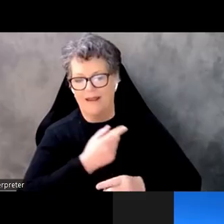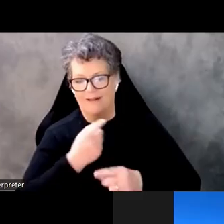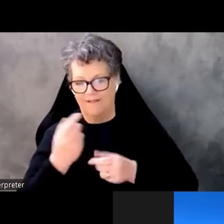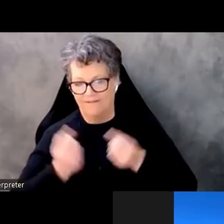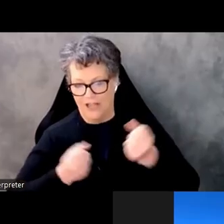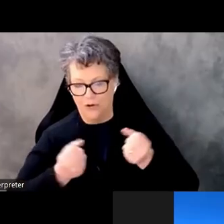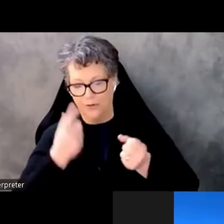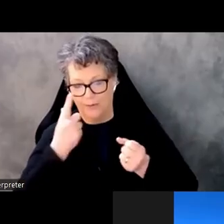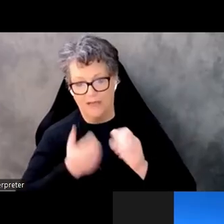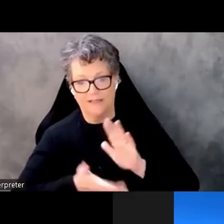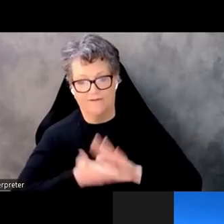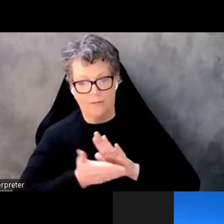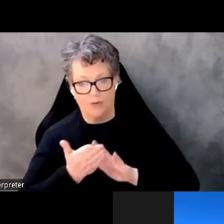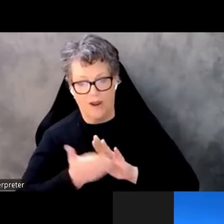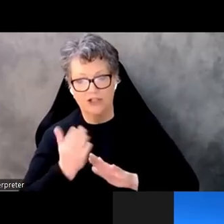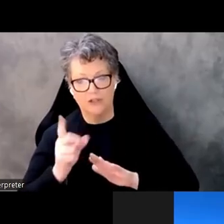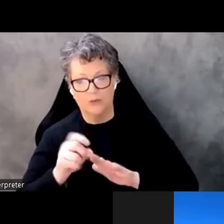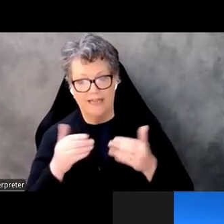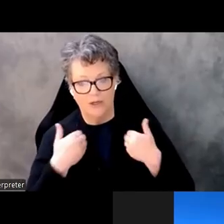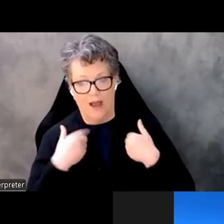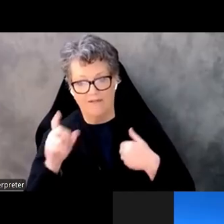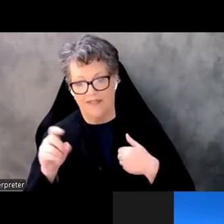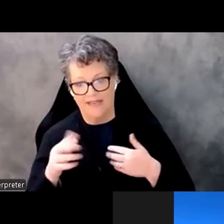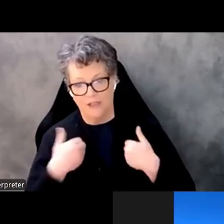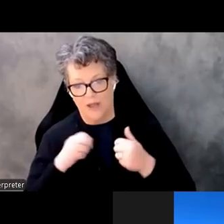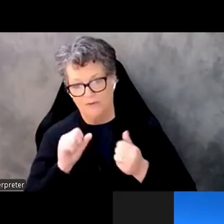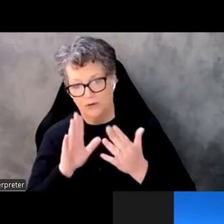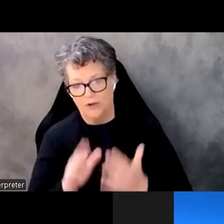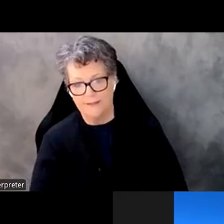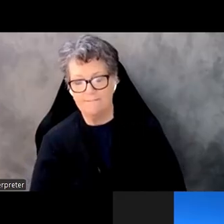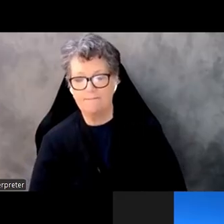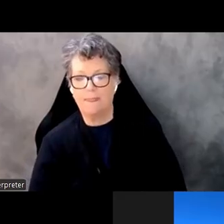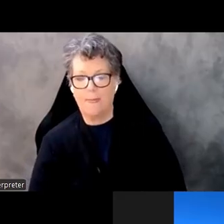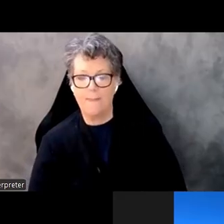that the operations that we need to have and the needs that we have.